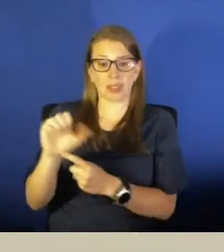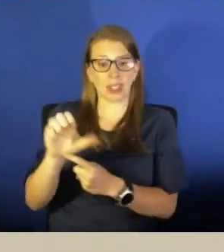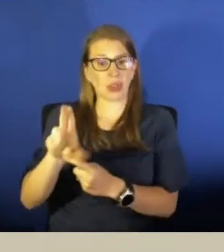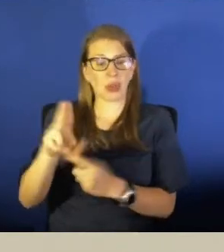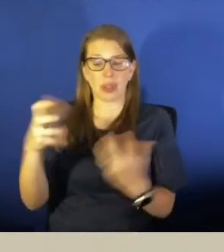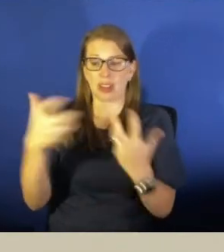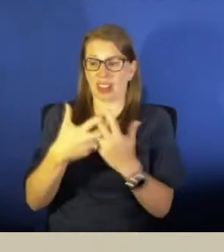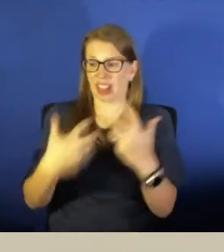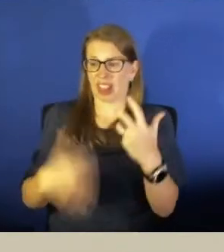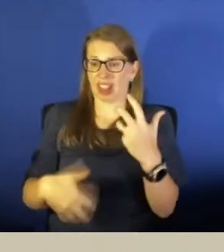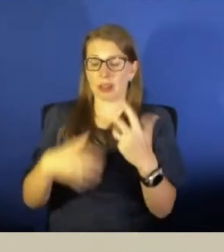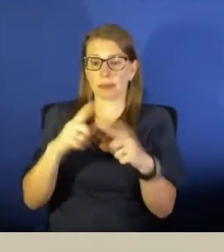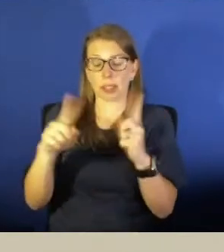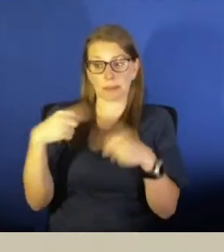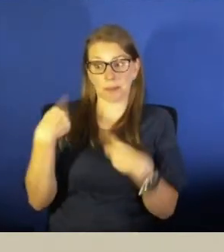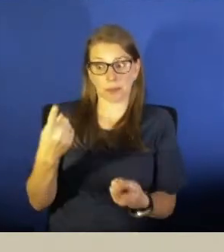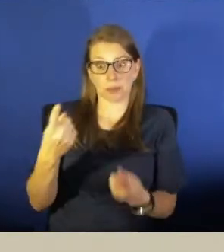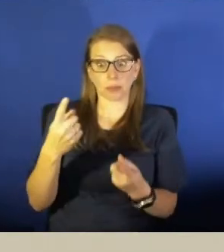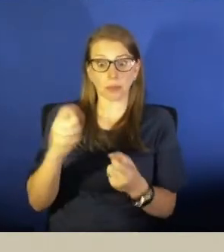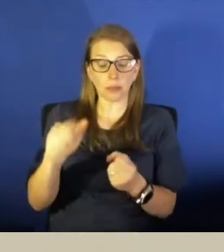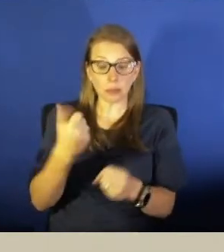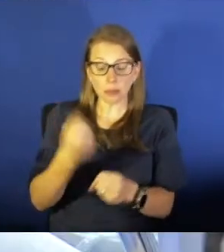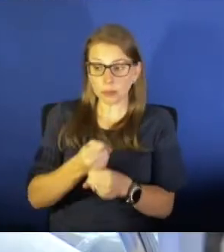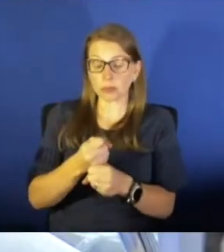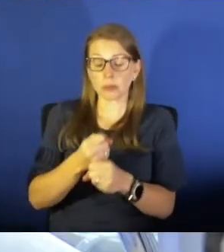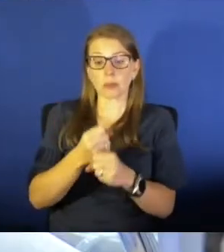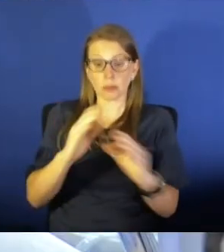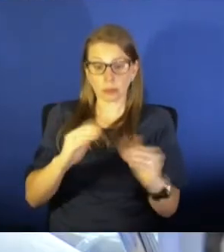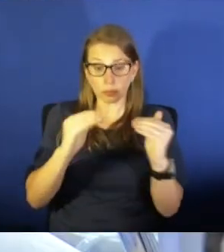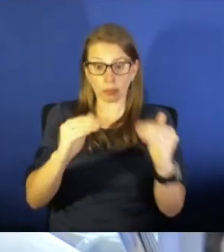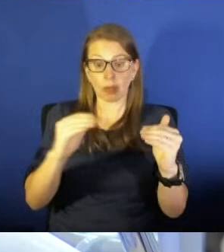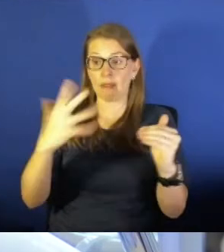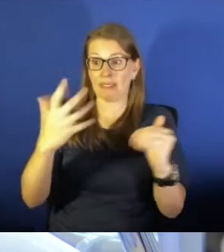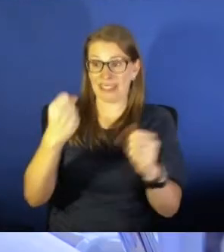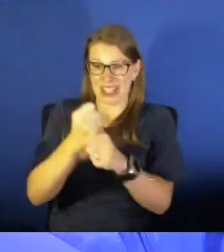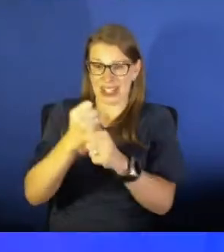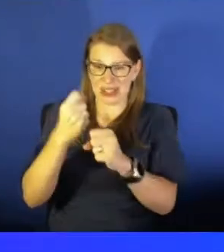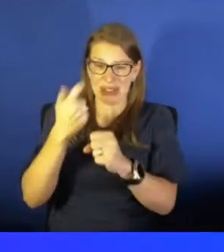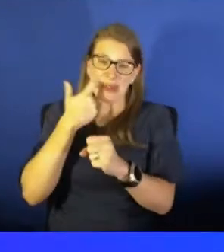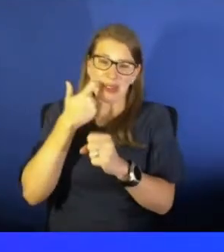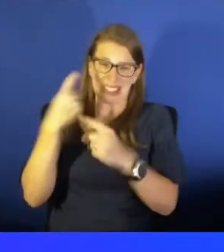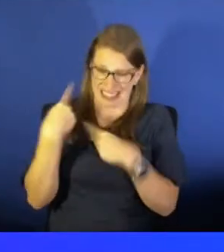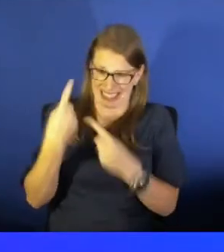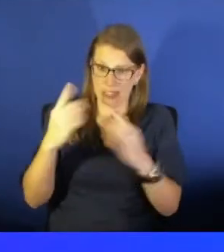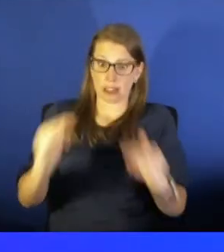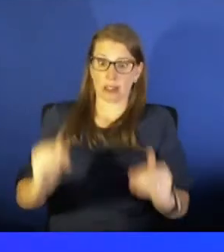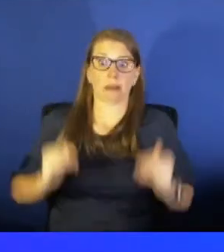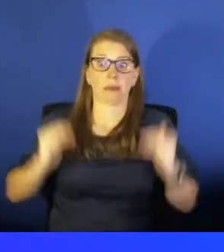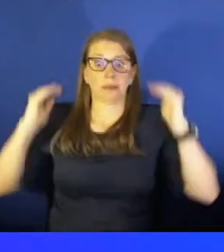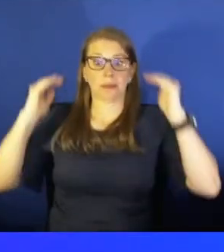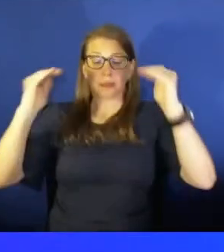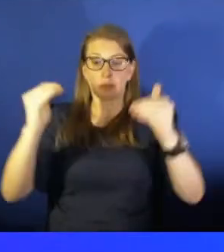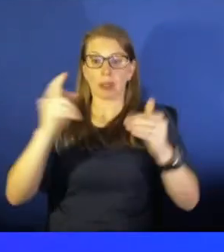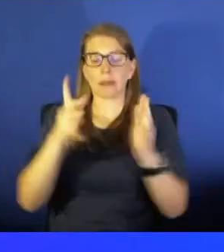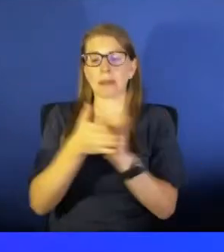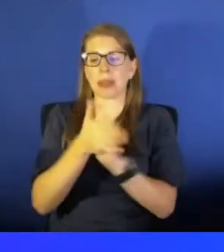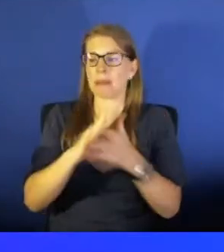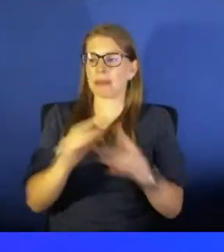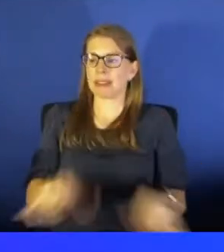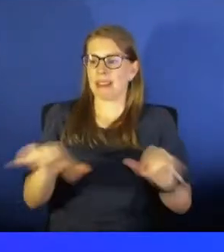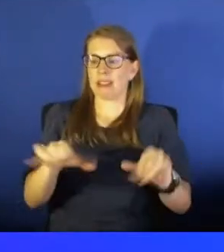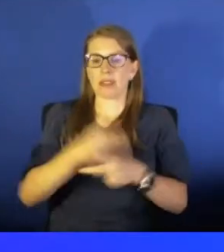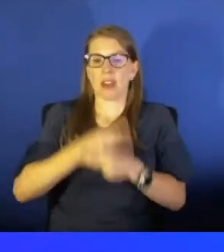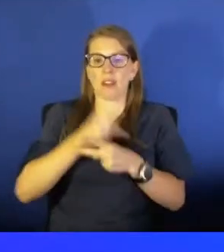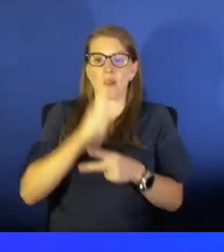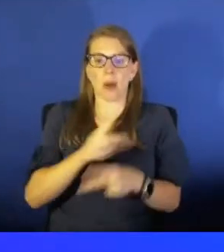decade, that's really accelerated in the last 5 years, especially so. And now I think it's become kind of the standard of care for patients who are really at the end and